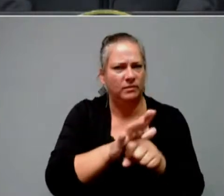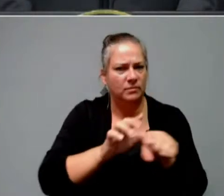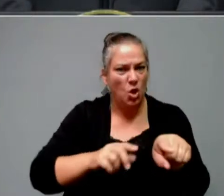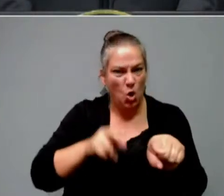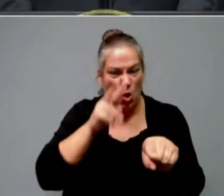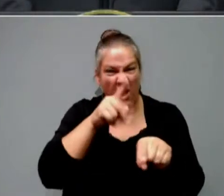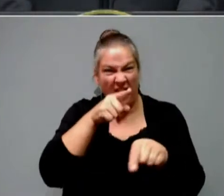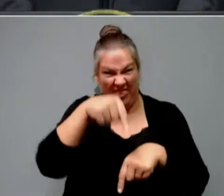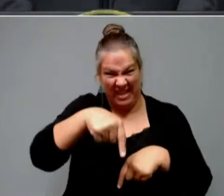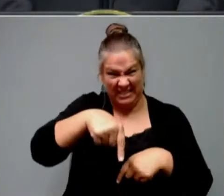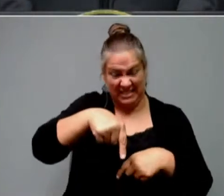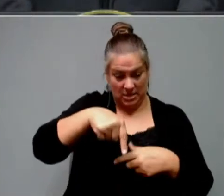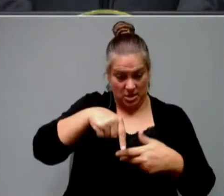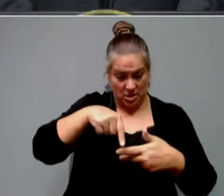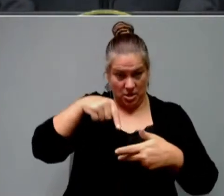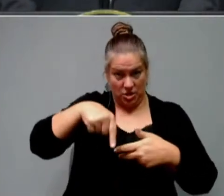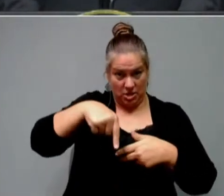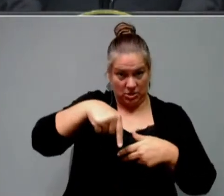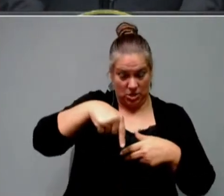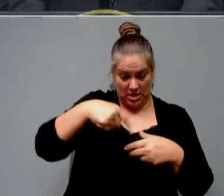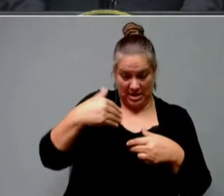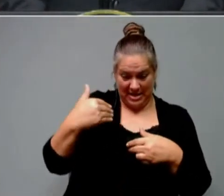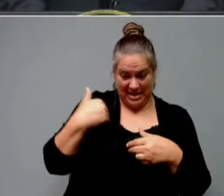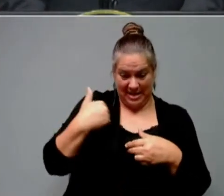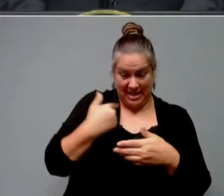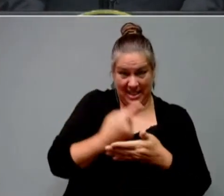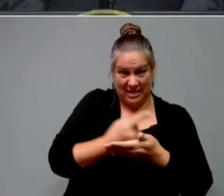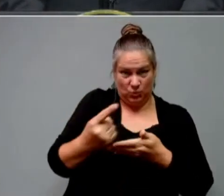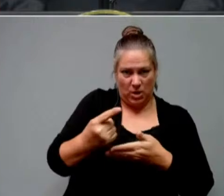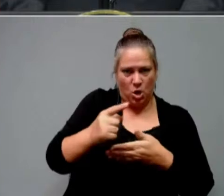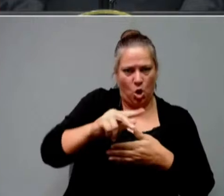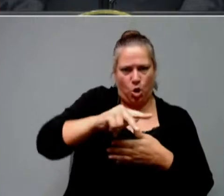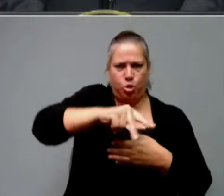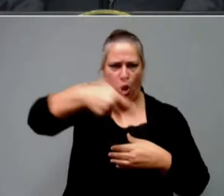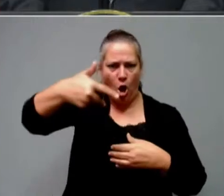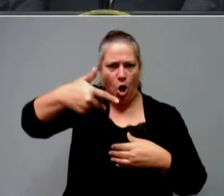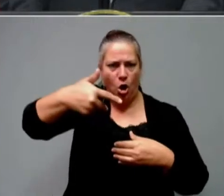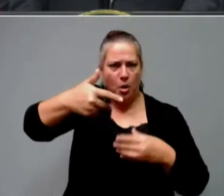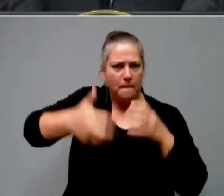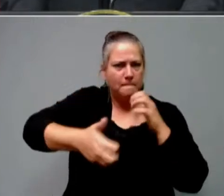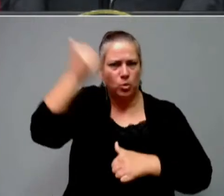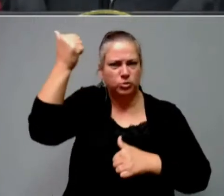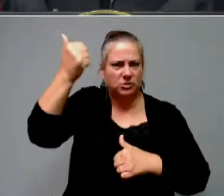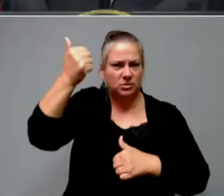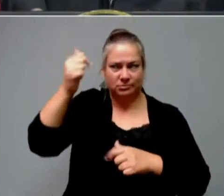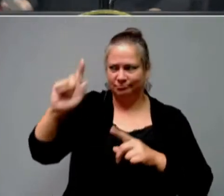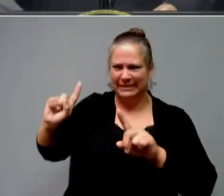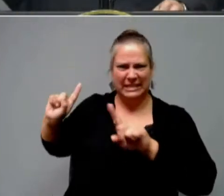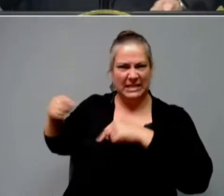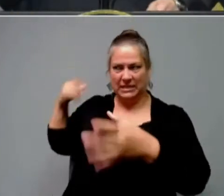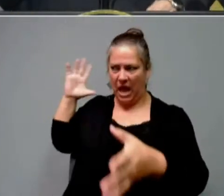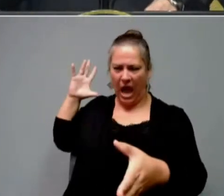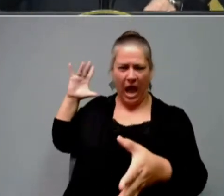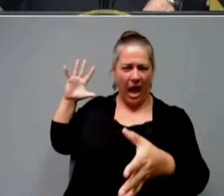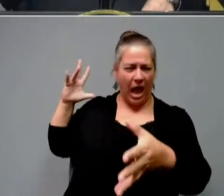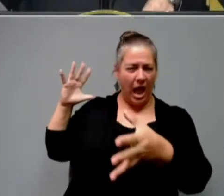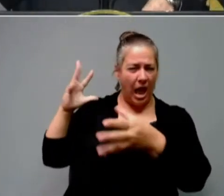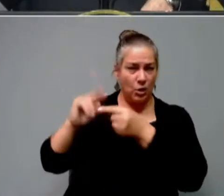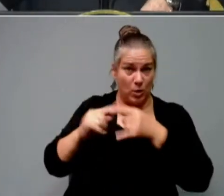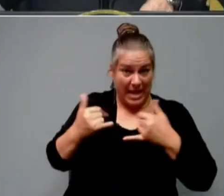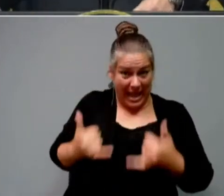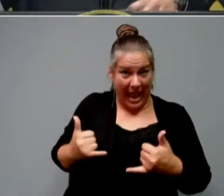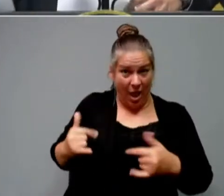week, this last week, that we've had since the beginning of the pandemic in our positivity rate. And